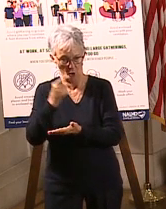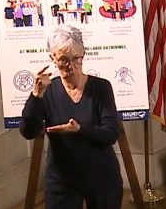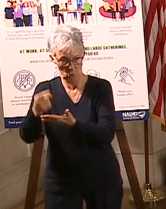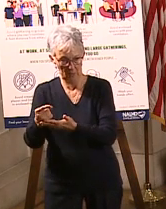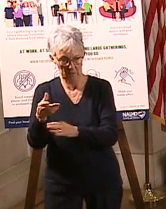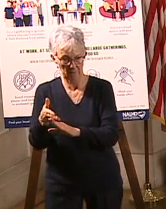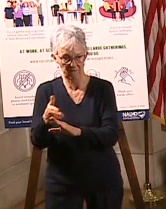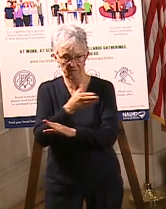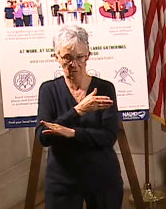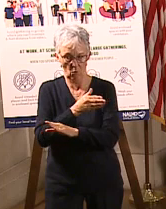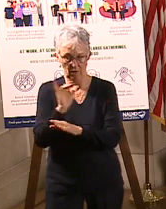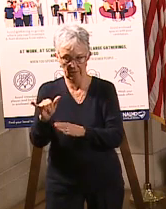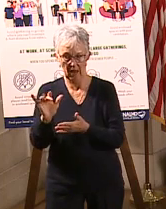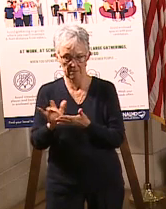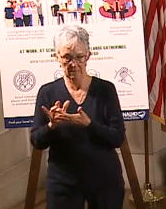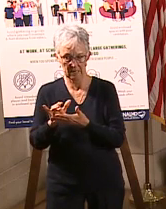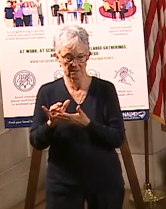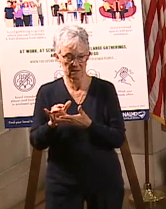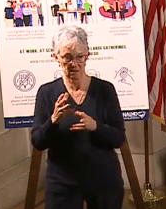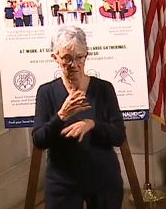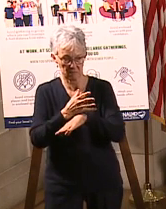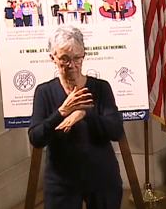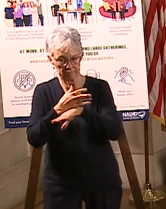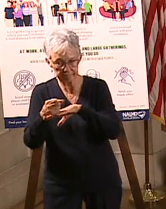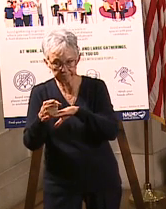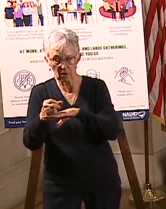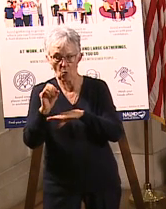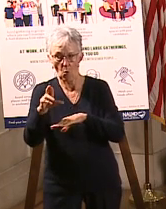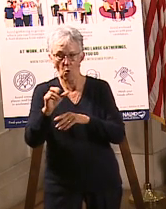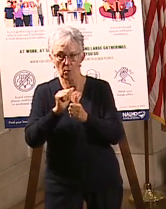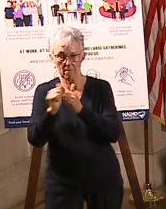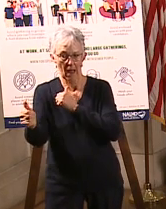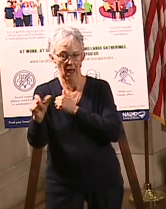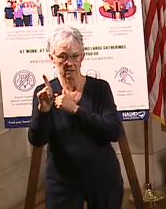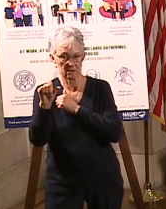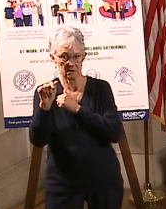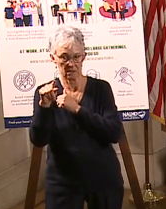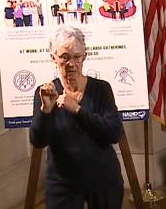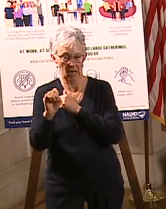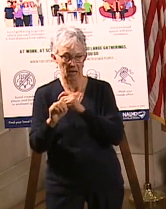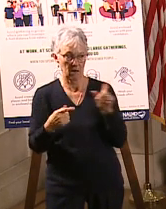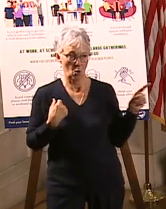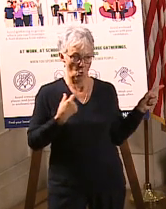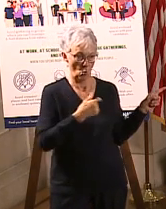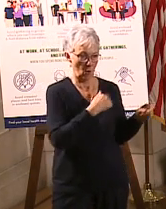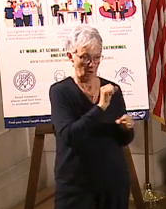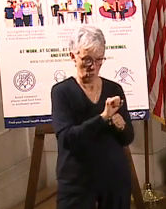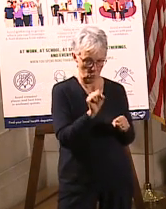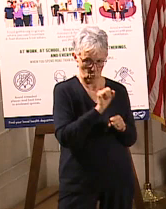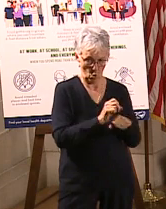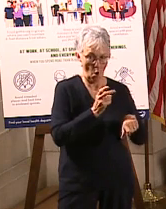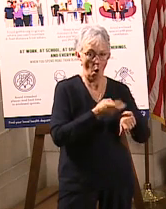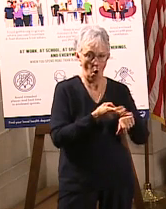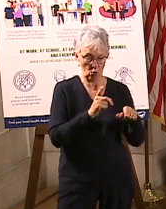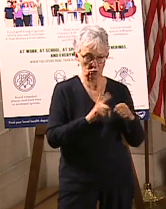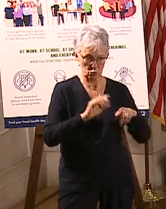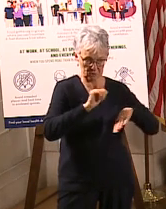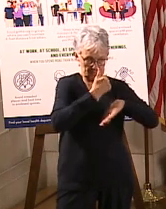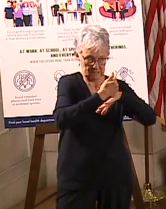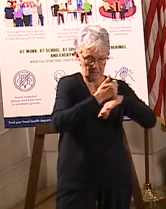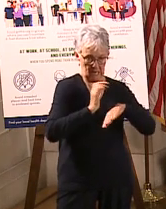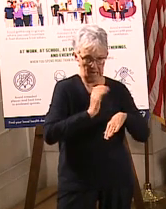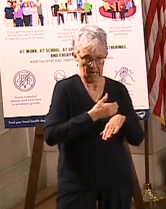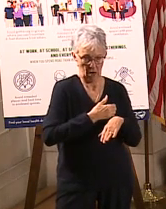assure you, the amount of planning and organization going into this plan is phenomenal. Nebraska is doing an outstanding job. We